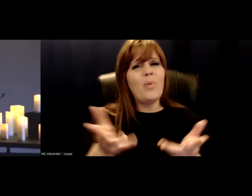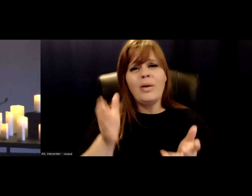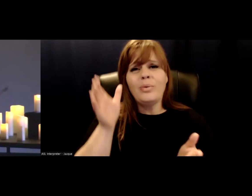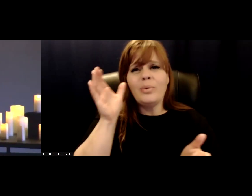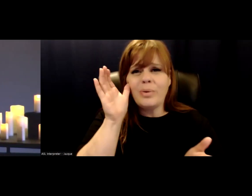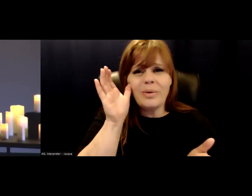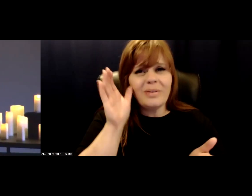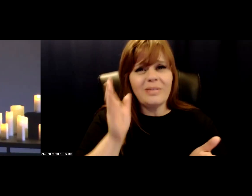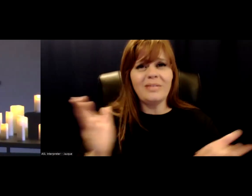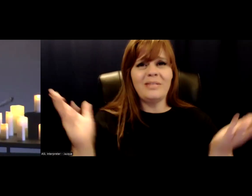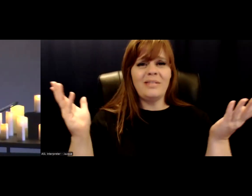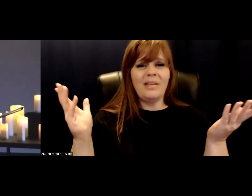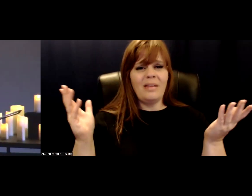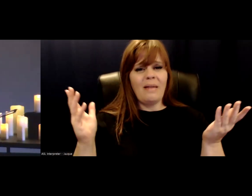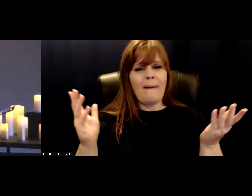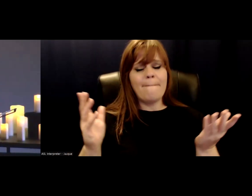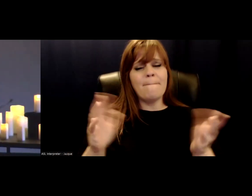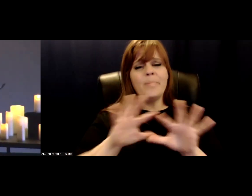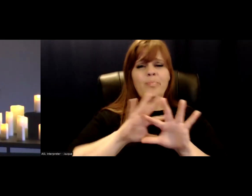heard. The